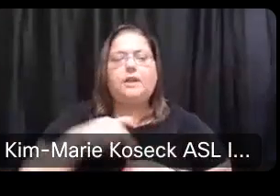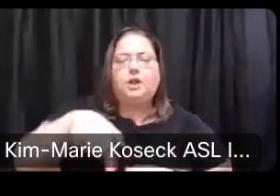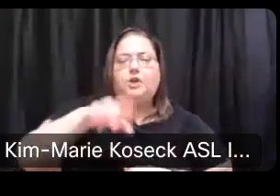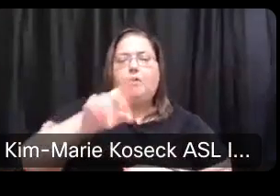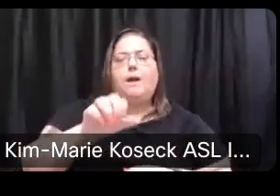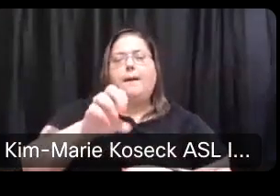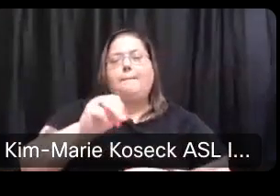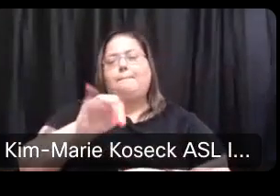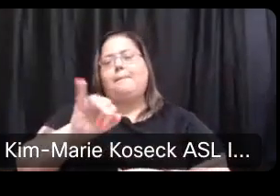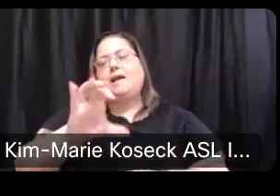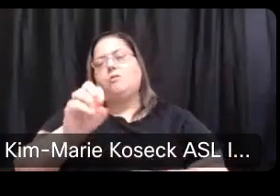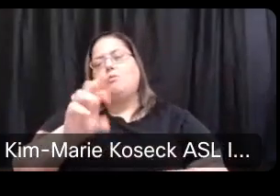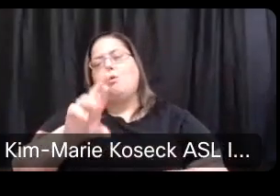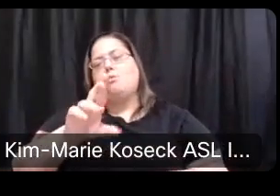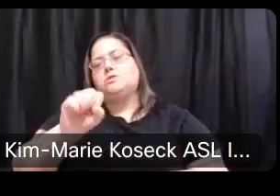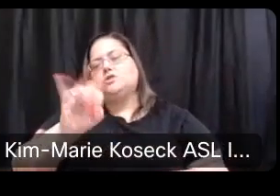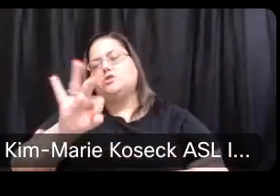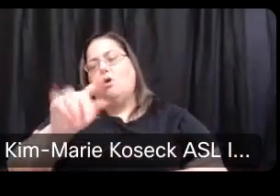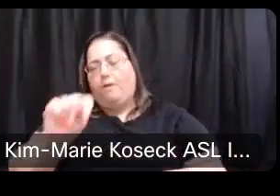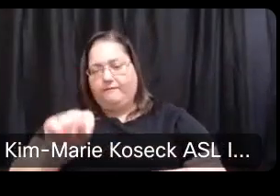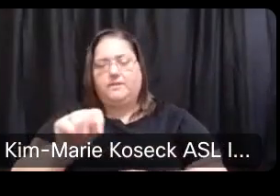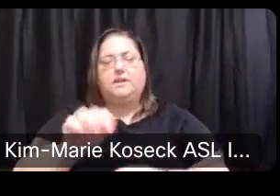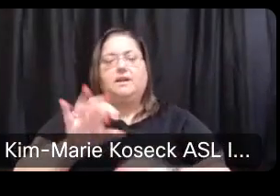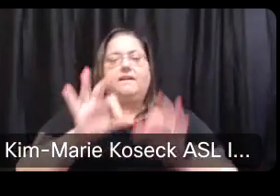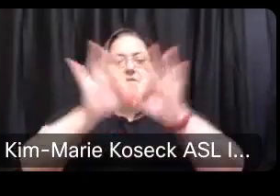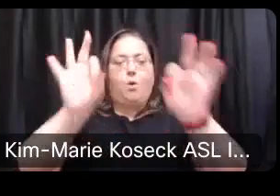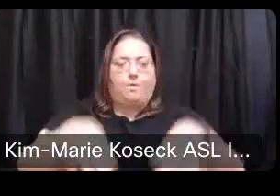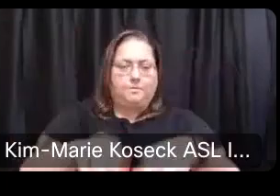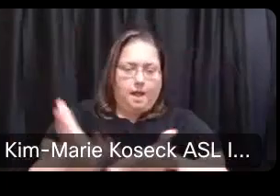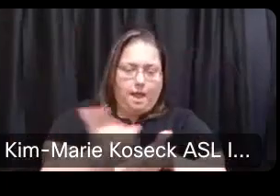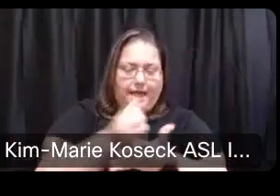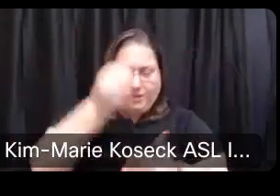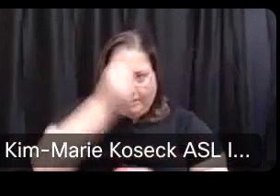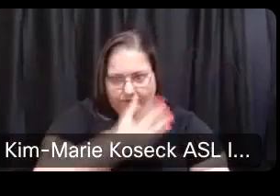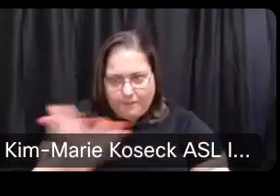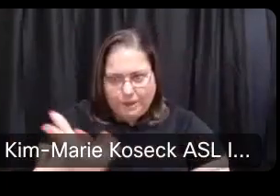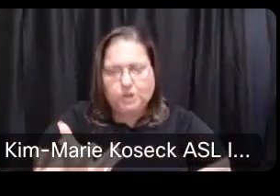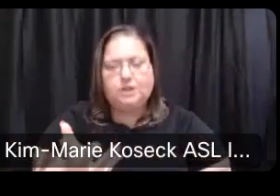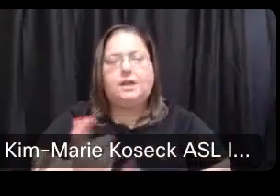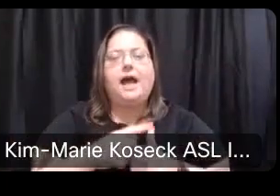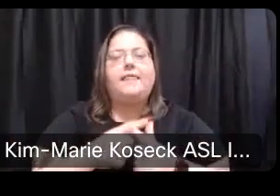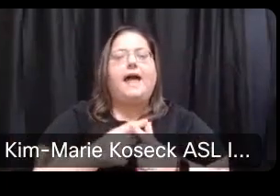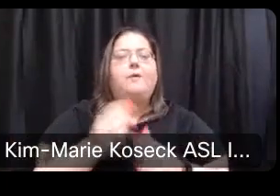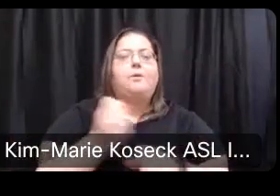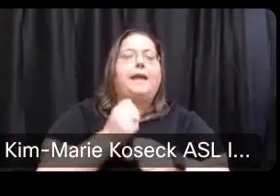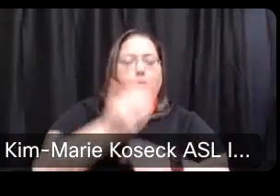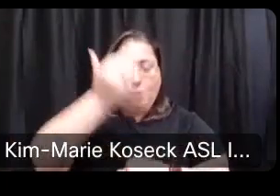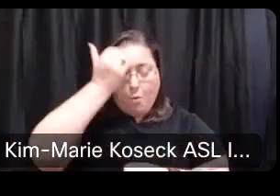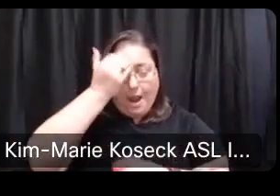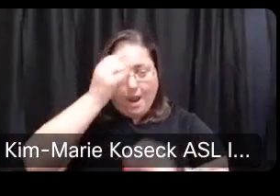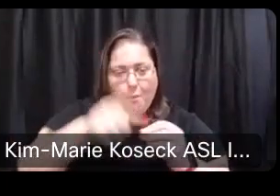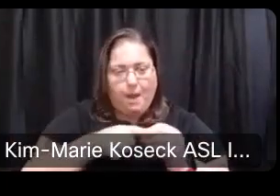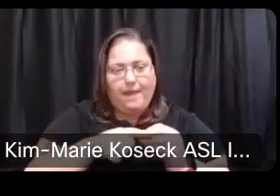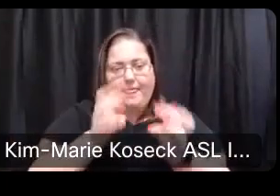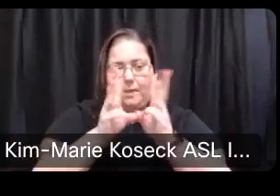Microsoft Forms document where we will collect your information and we will make you aware of when the